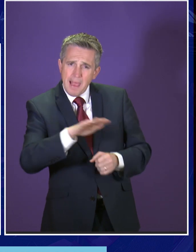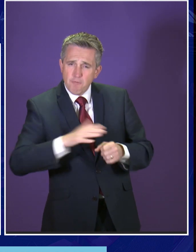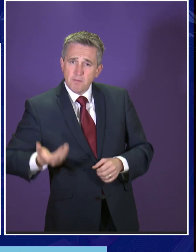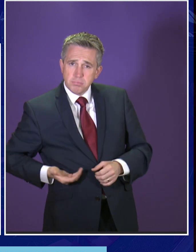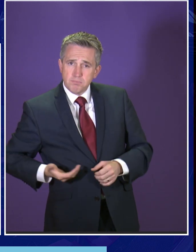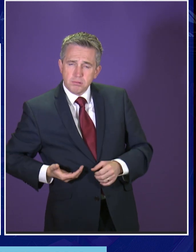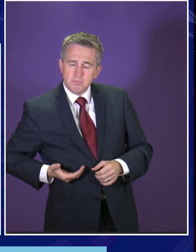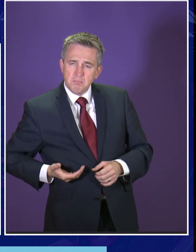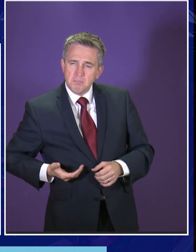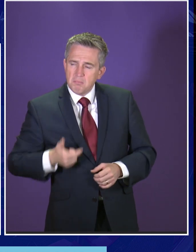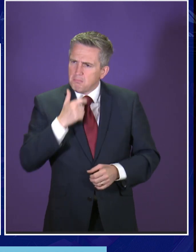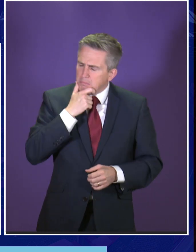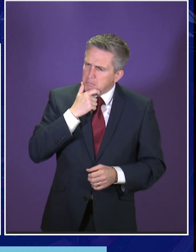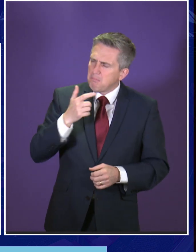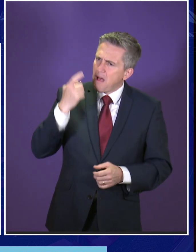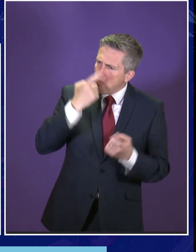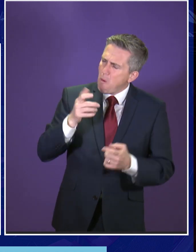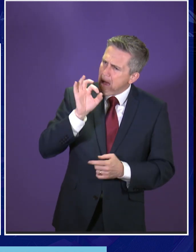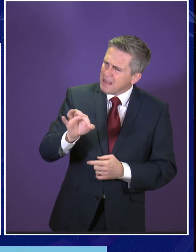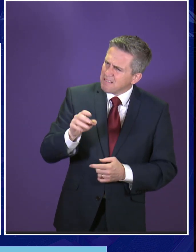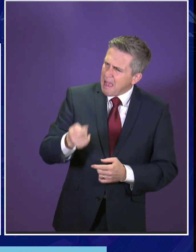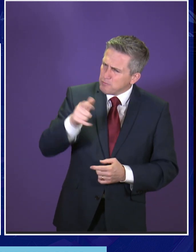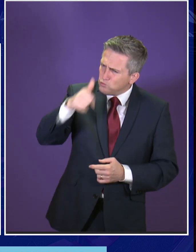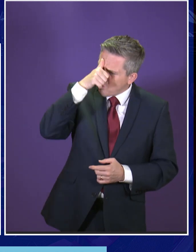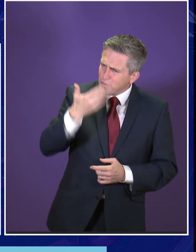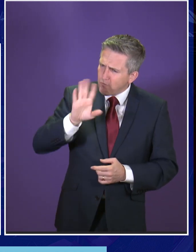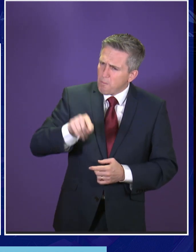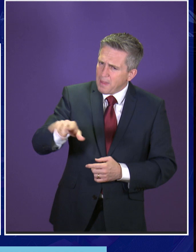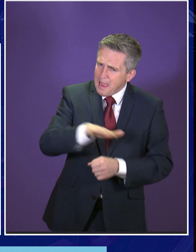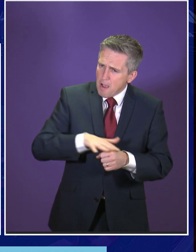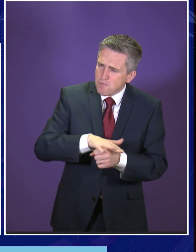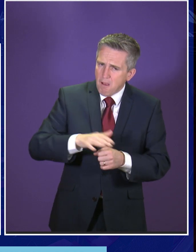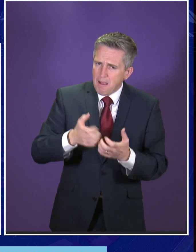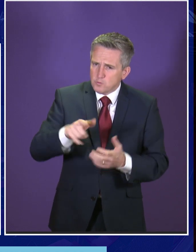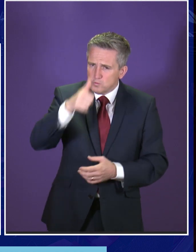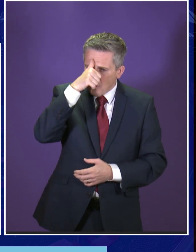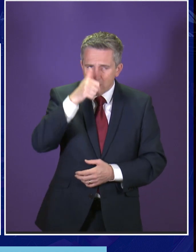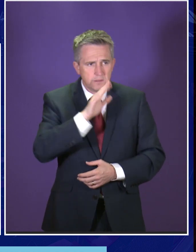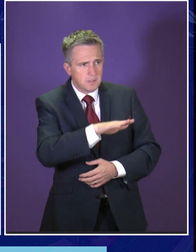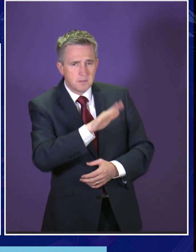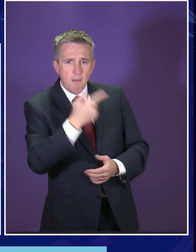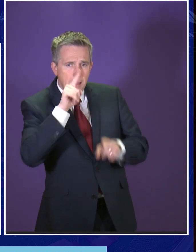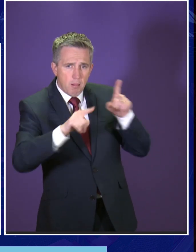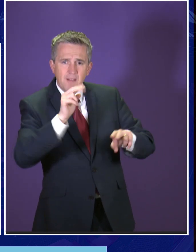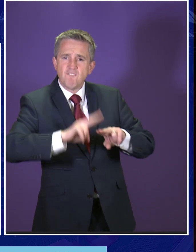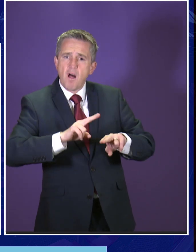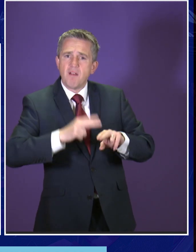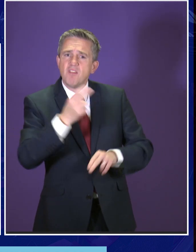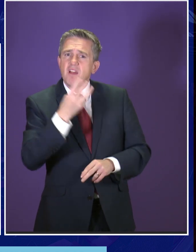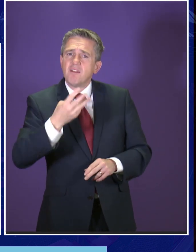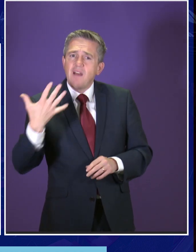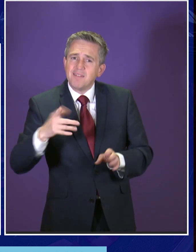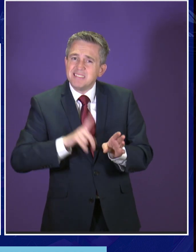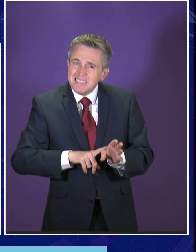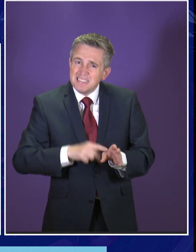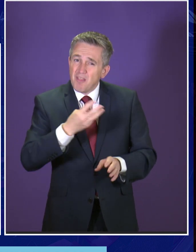And I needed to know how he knew. So I said, "Yes, he's from Algijar." "How do you know this?" He says, "I've been looking for your father for 35